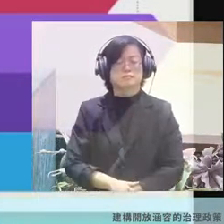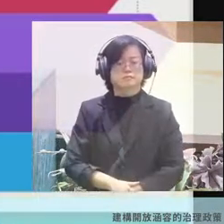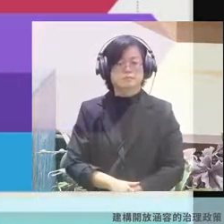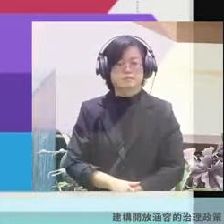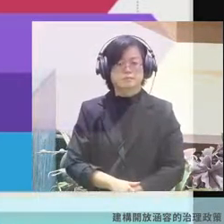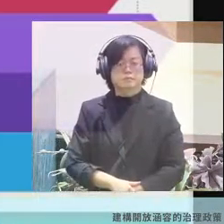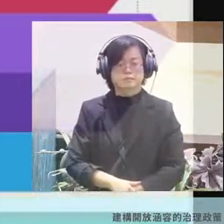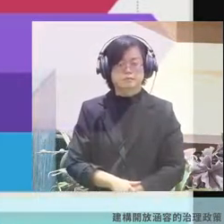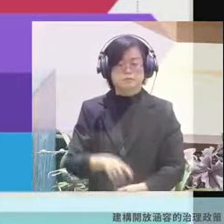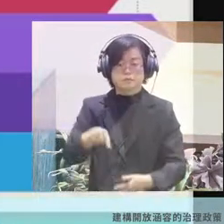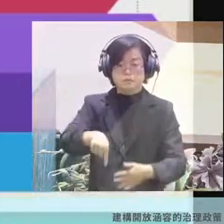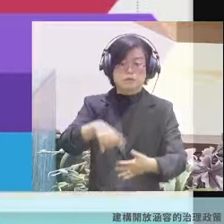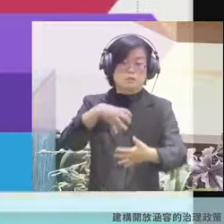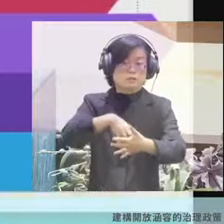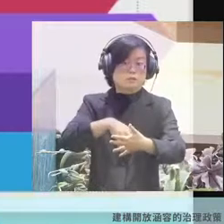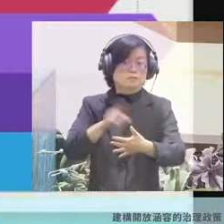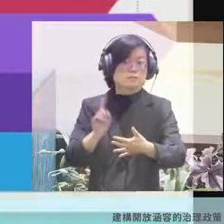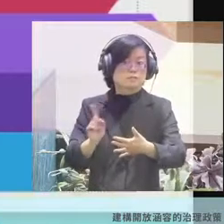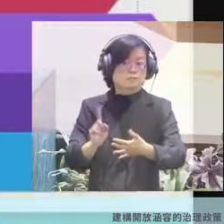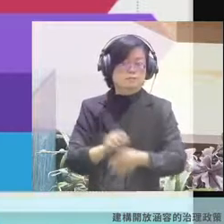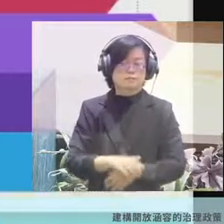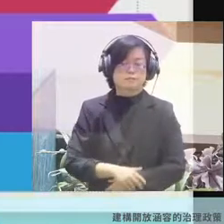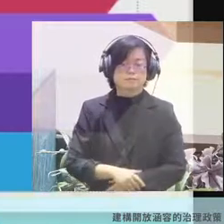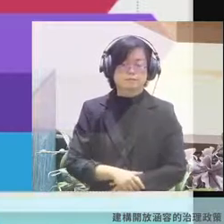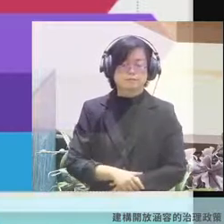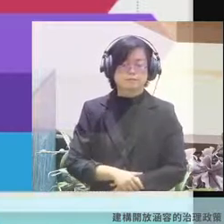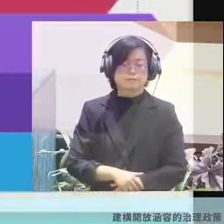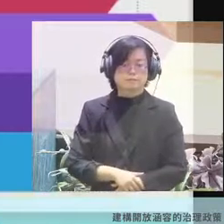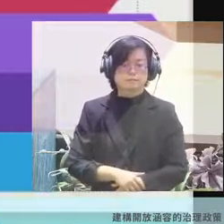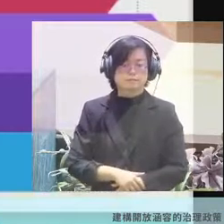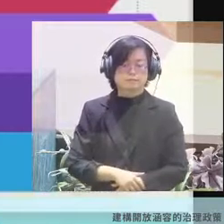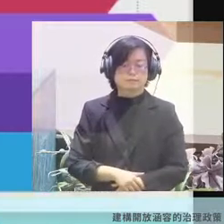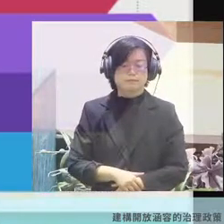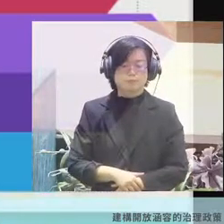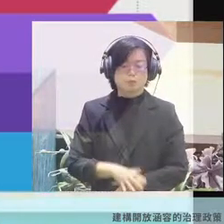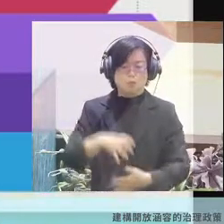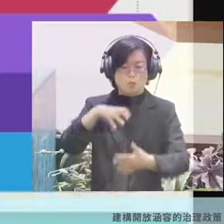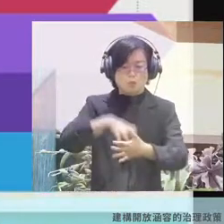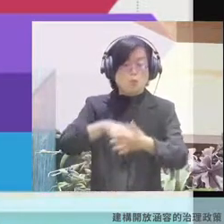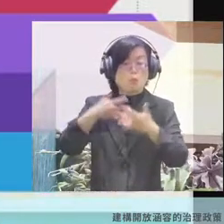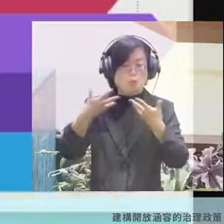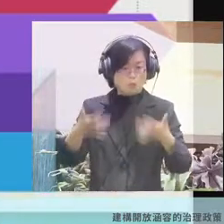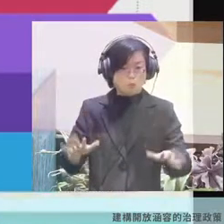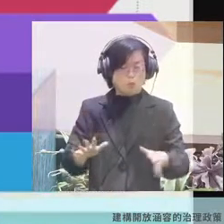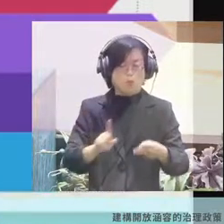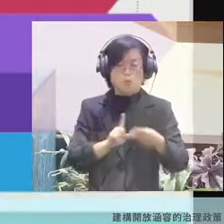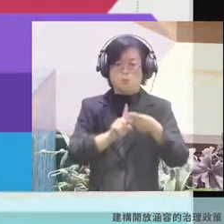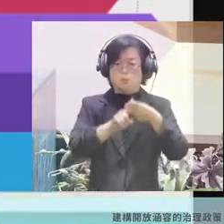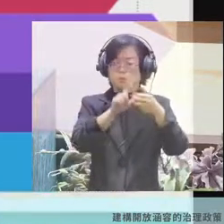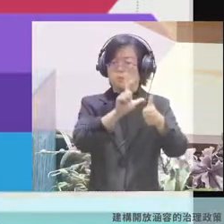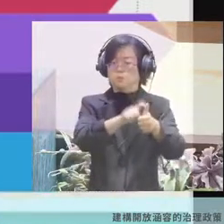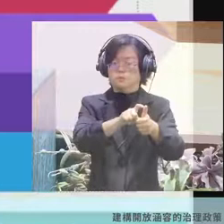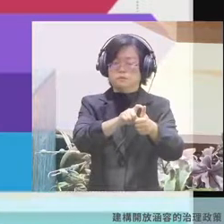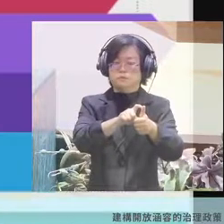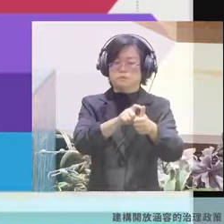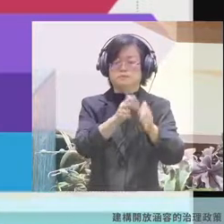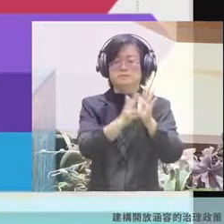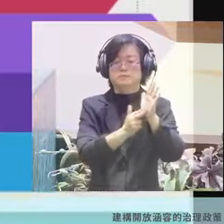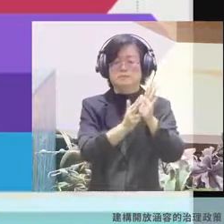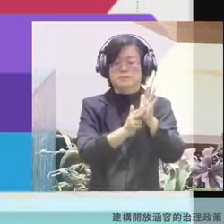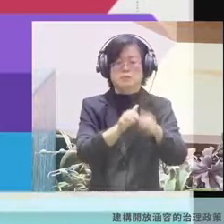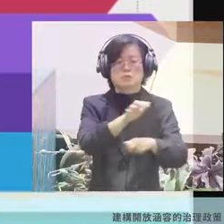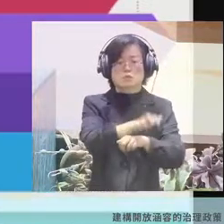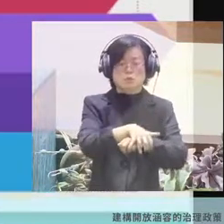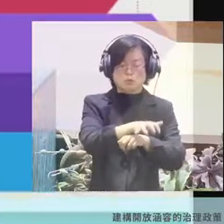glimpse of the catalog. This includes several key topics from agriculture to the right to information, water and sanitation,